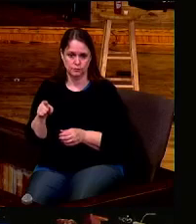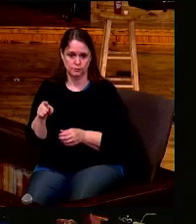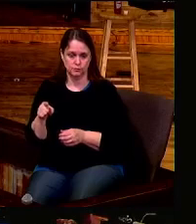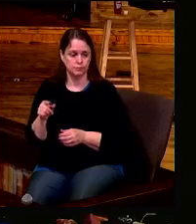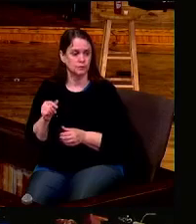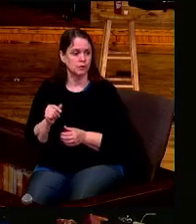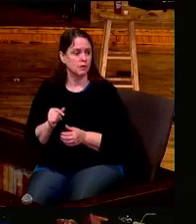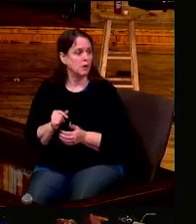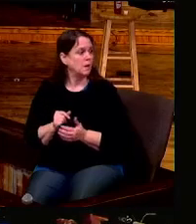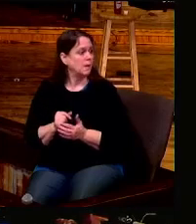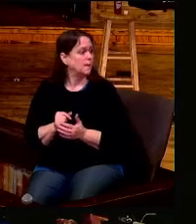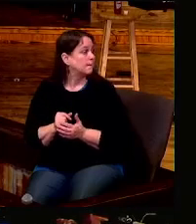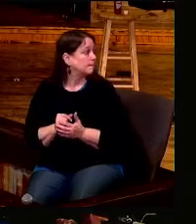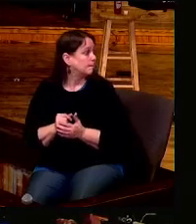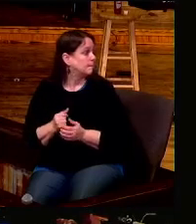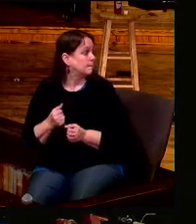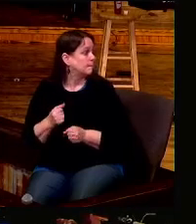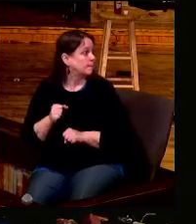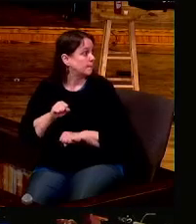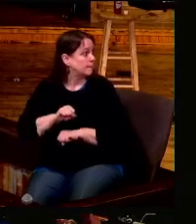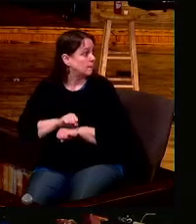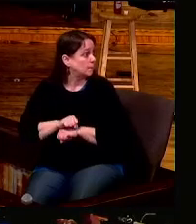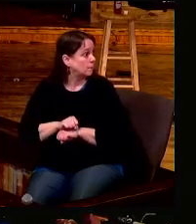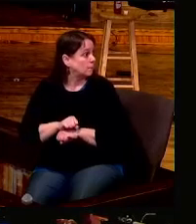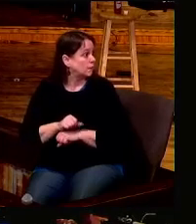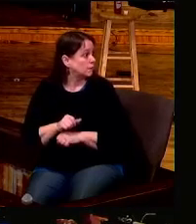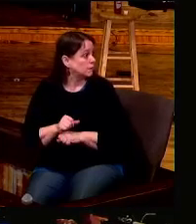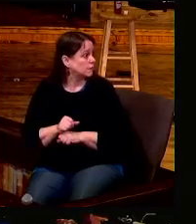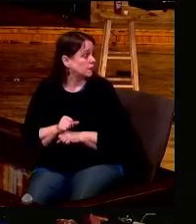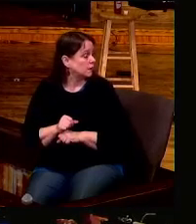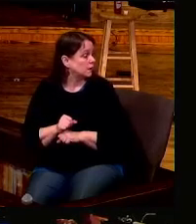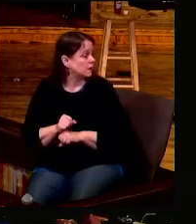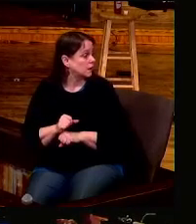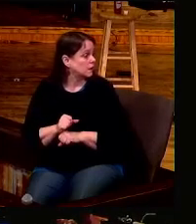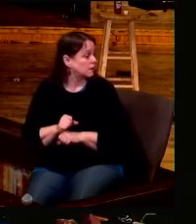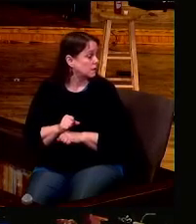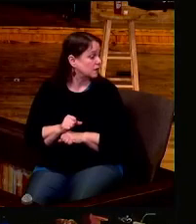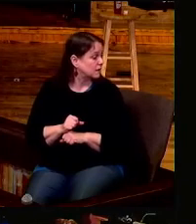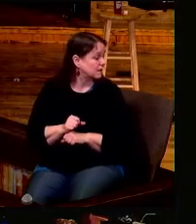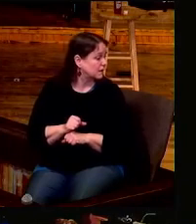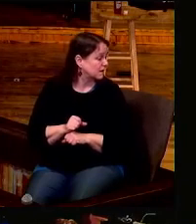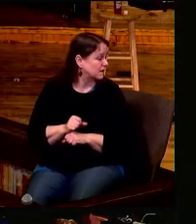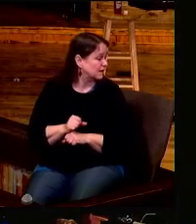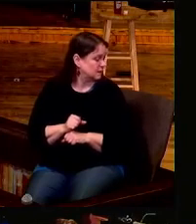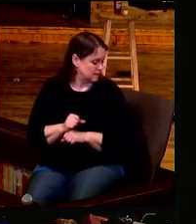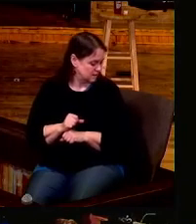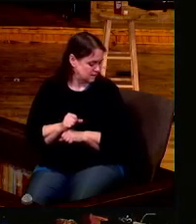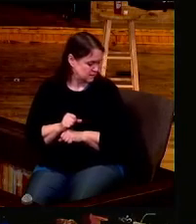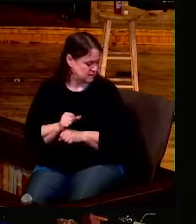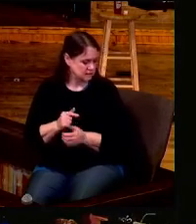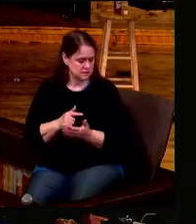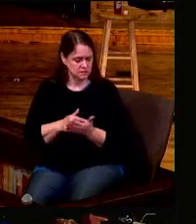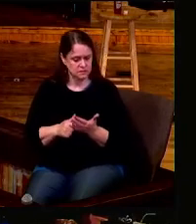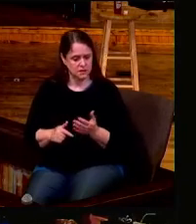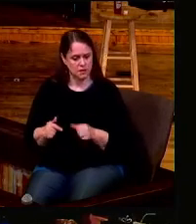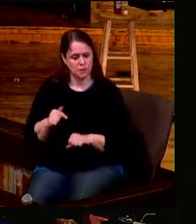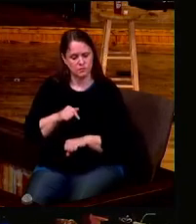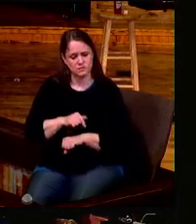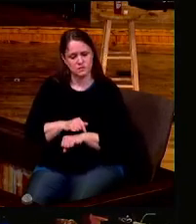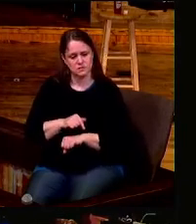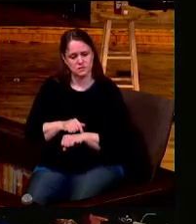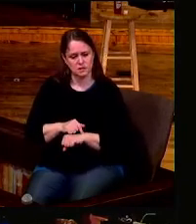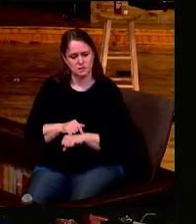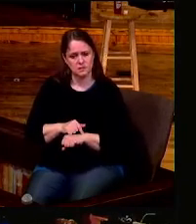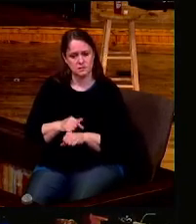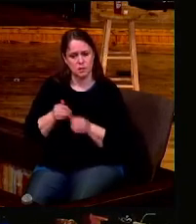have you went home and had it found it hard to turn off the way you speak to your